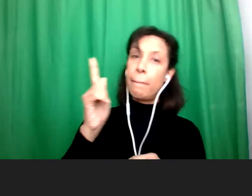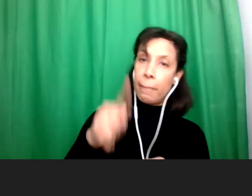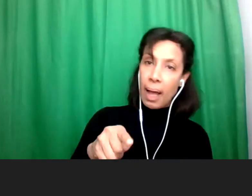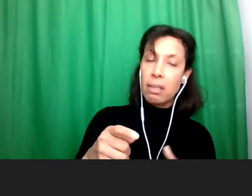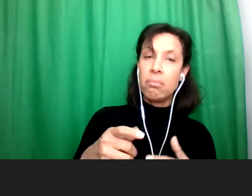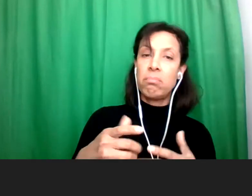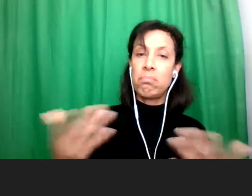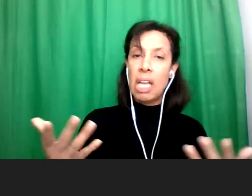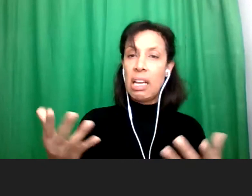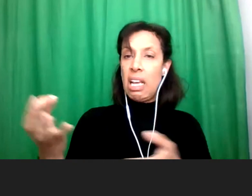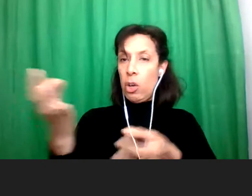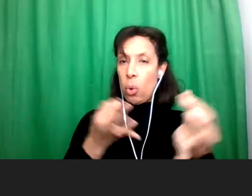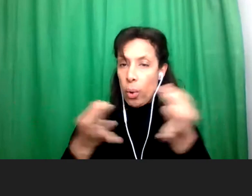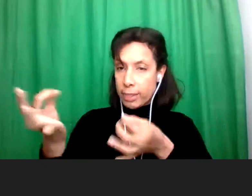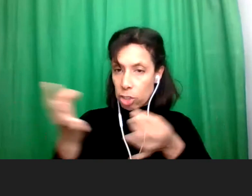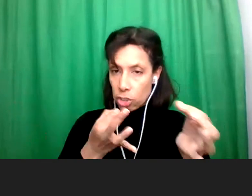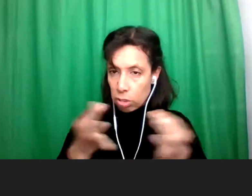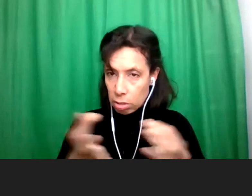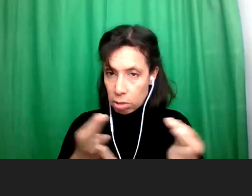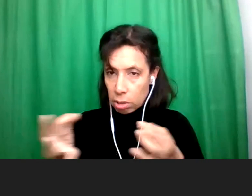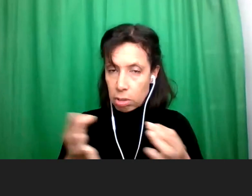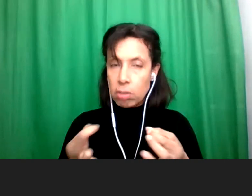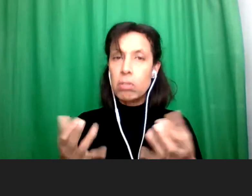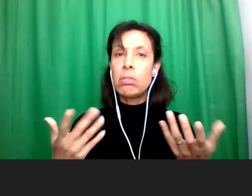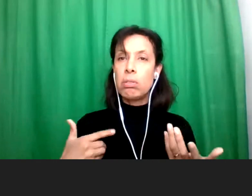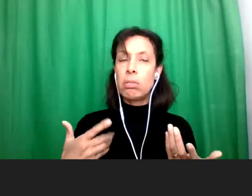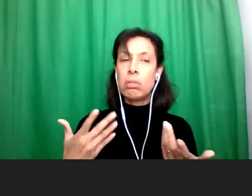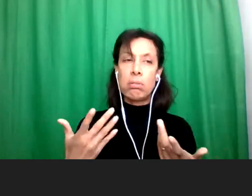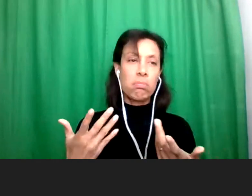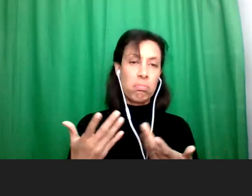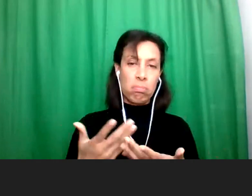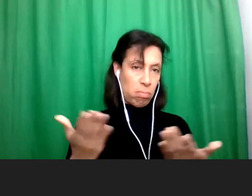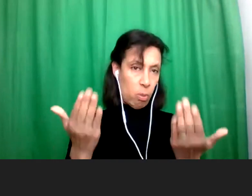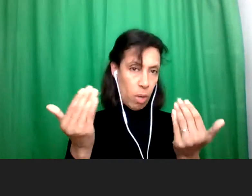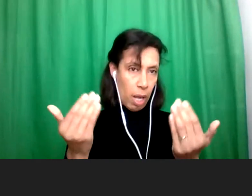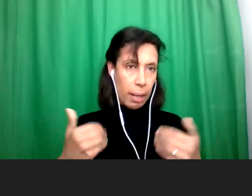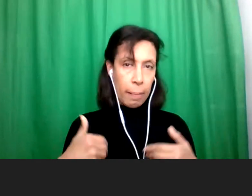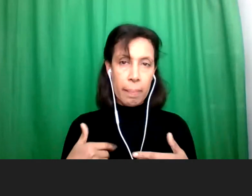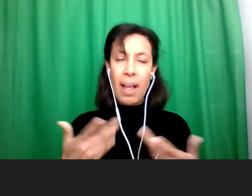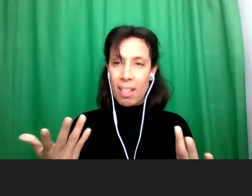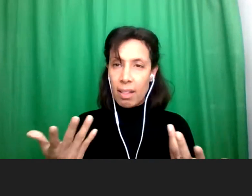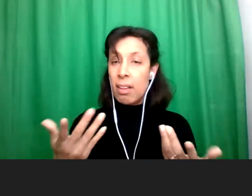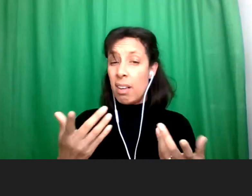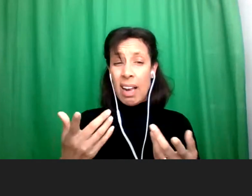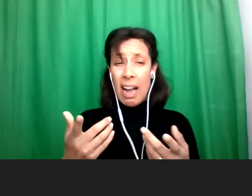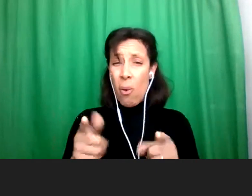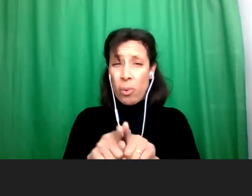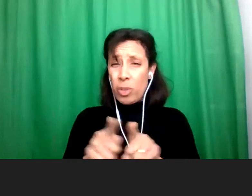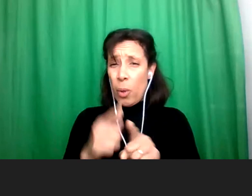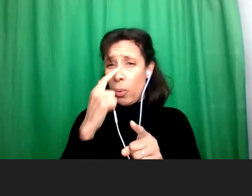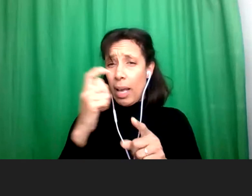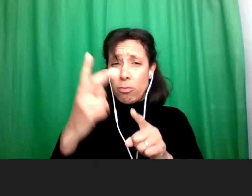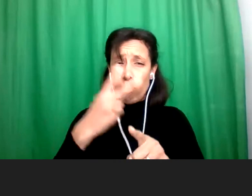we'll have a conversation, let me know anything that I've not made clear. Let's